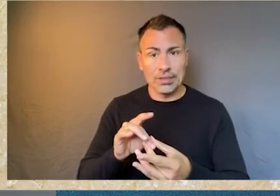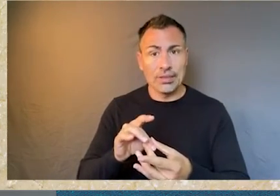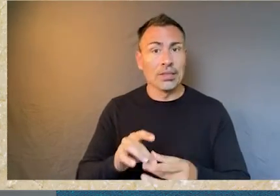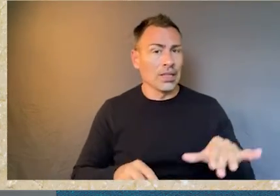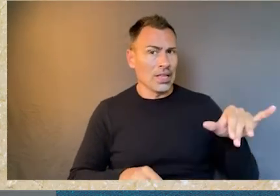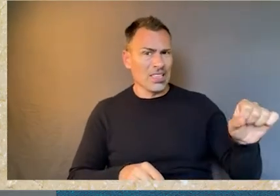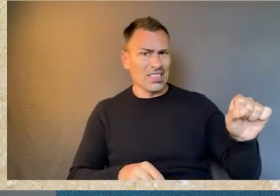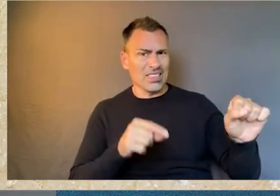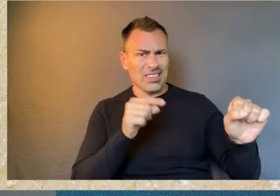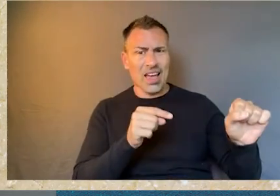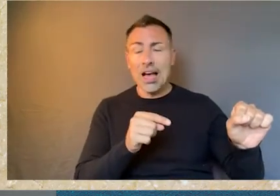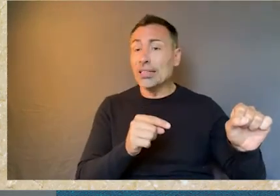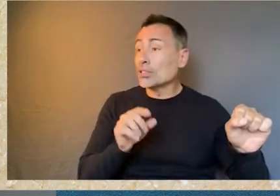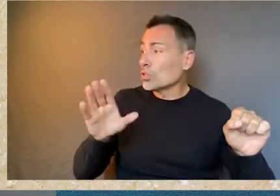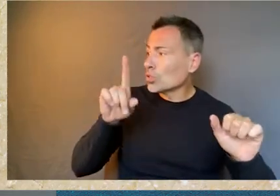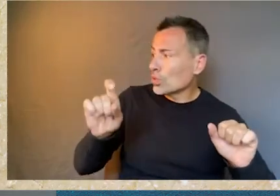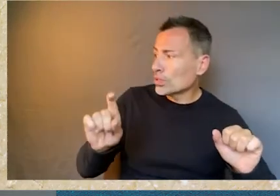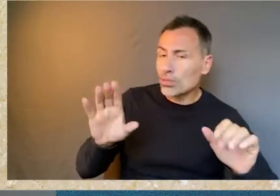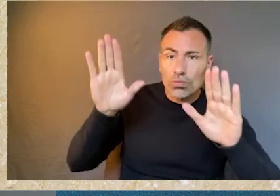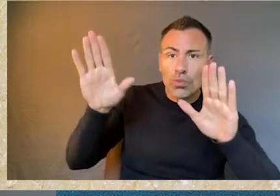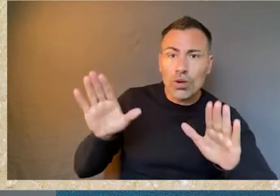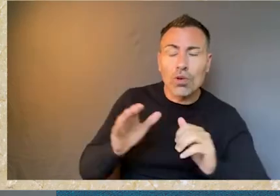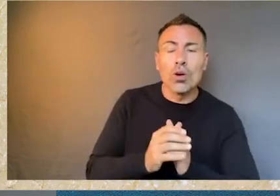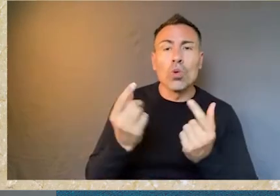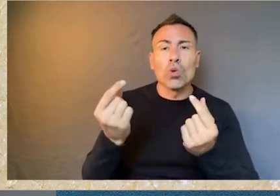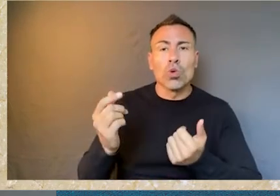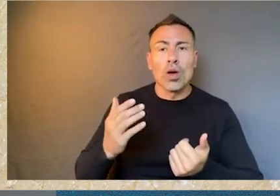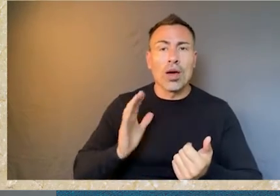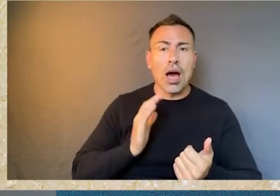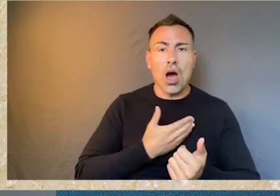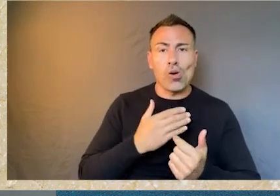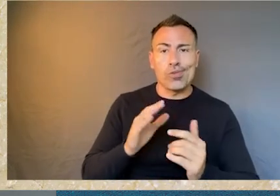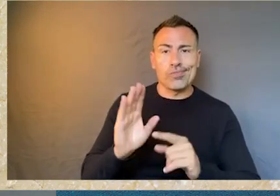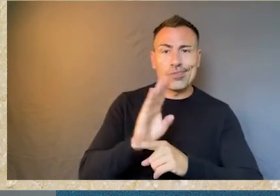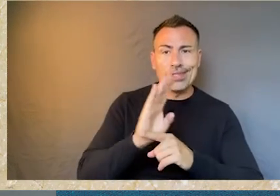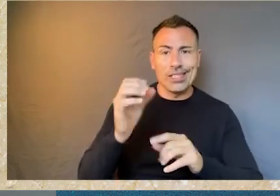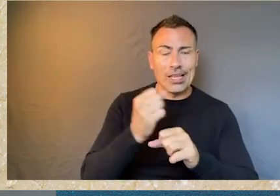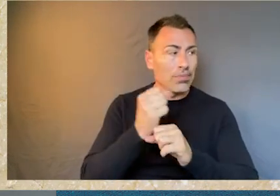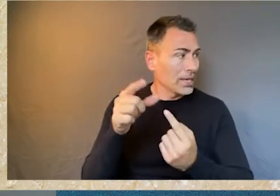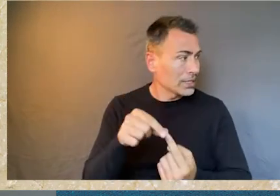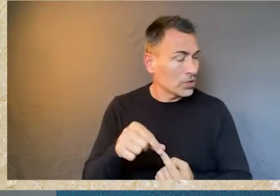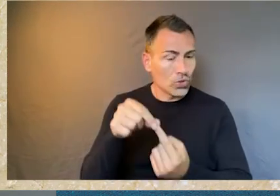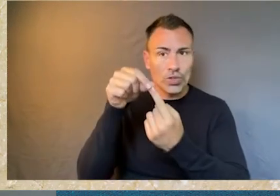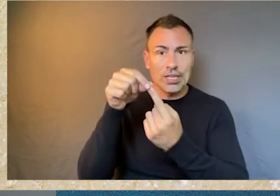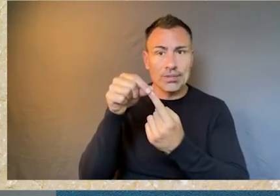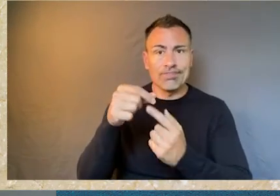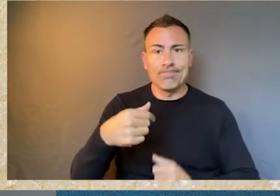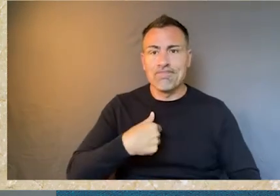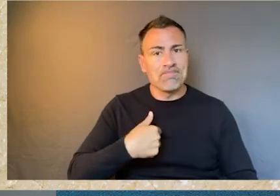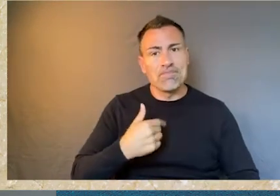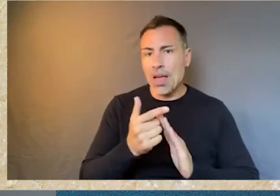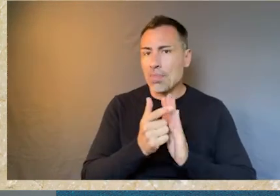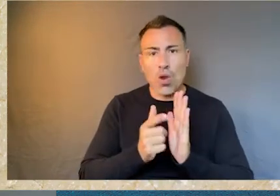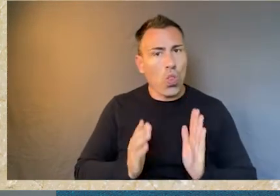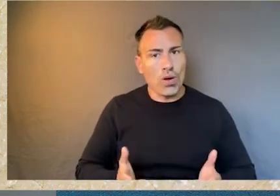Yes, that question is a great question. And what we do at my organization, which makes us unique, is I'm not a lawyer, not all of us